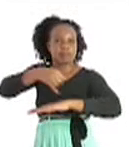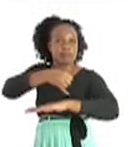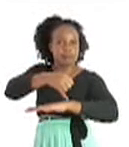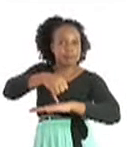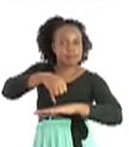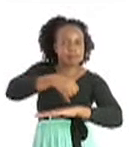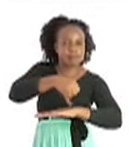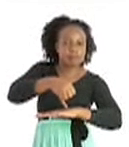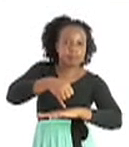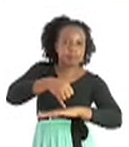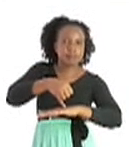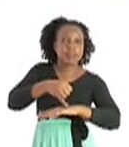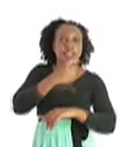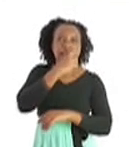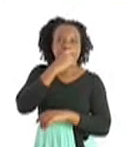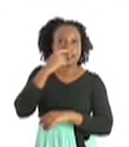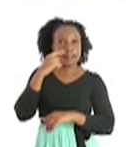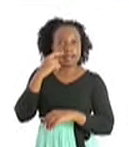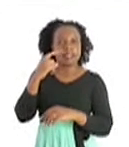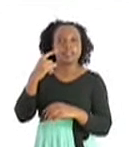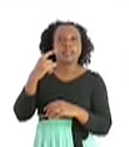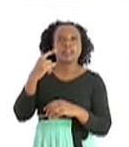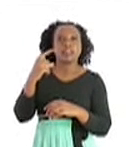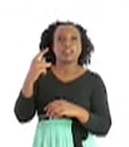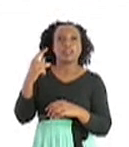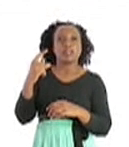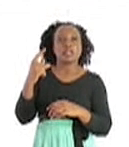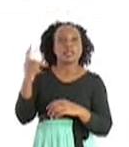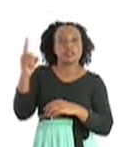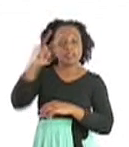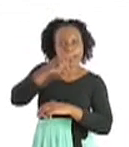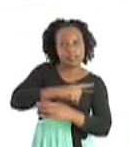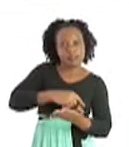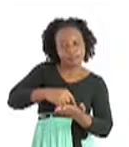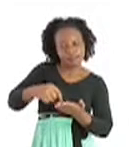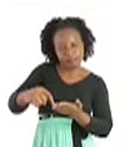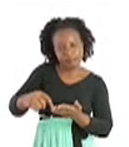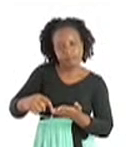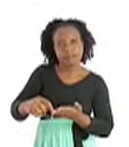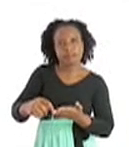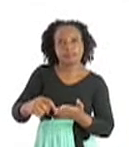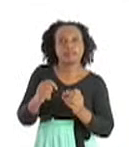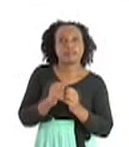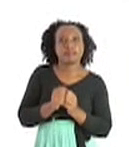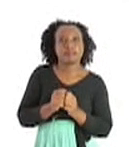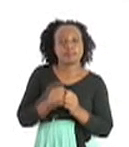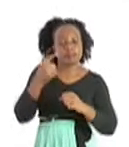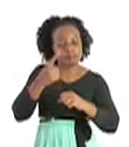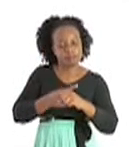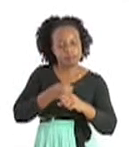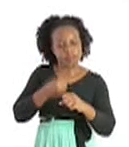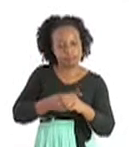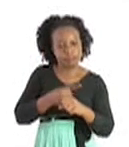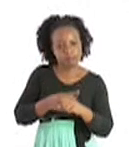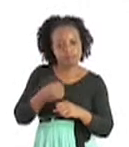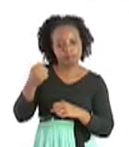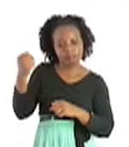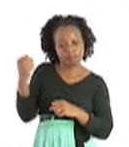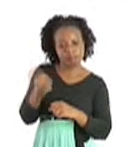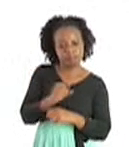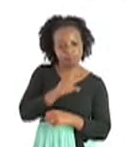the names of the week. You must always capitalize them. Now, on